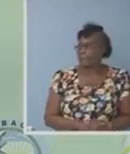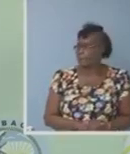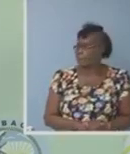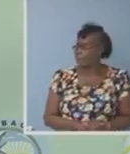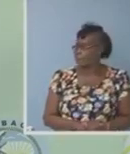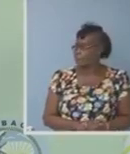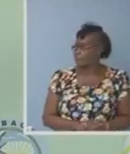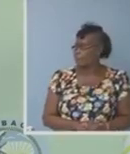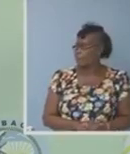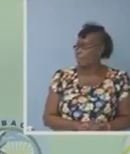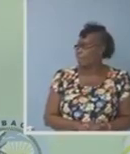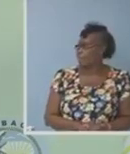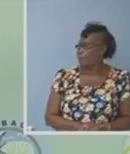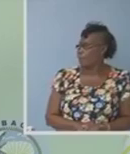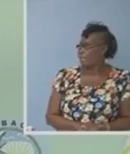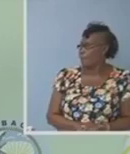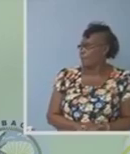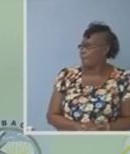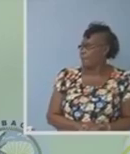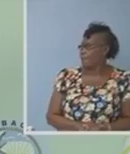Coming out of the